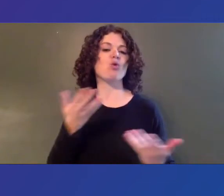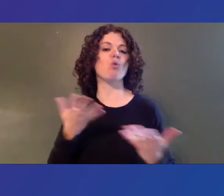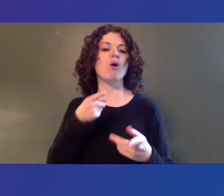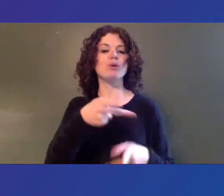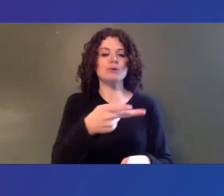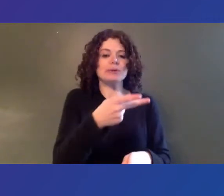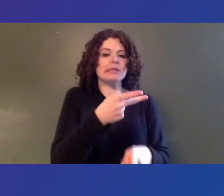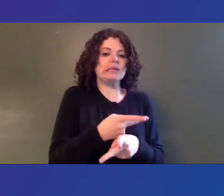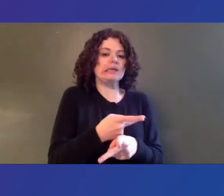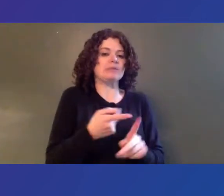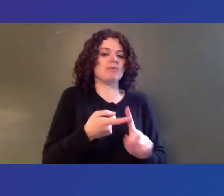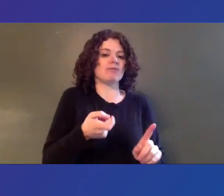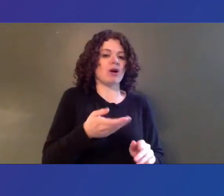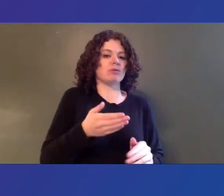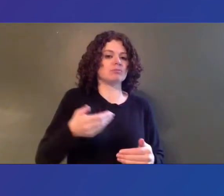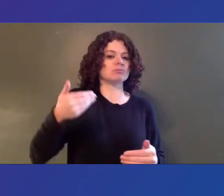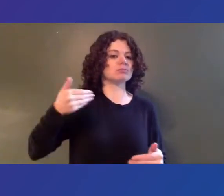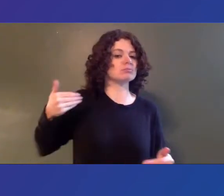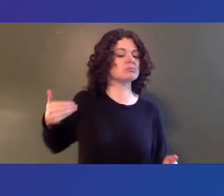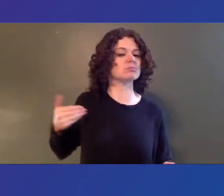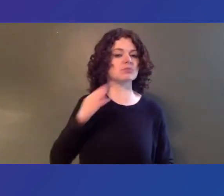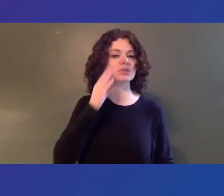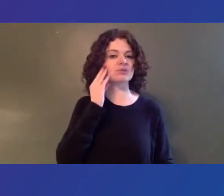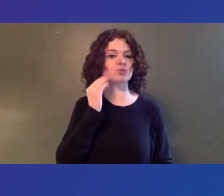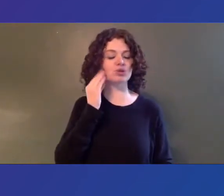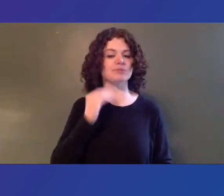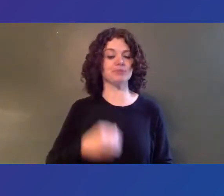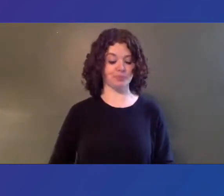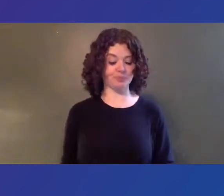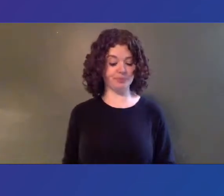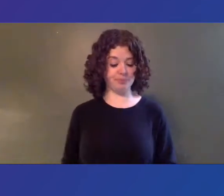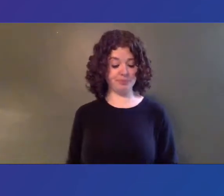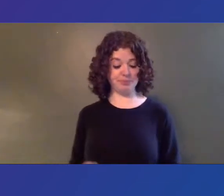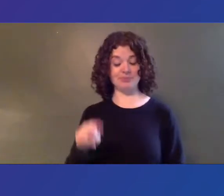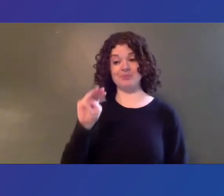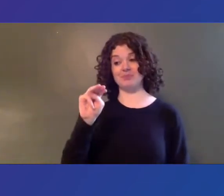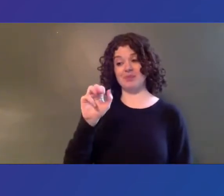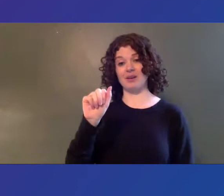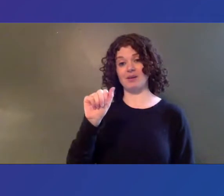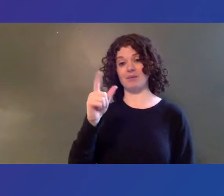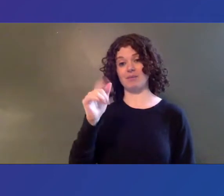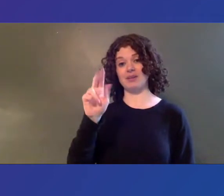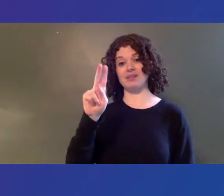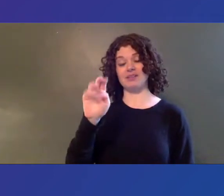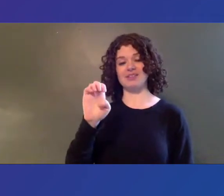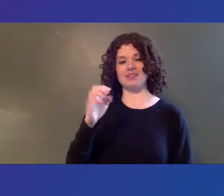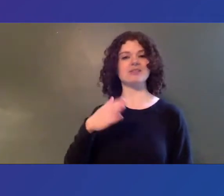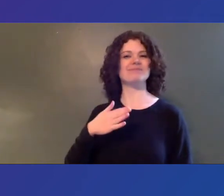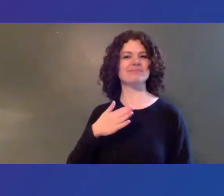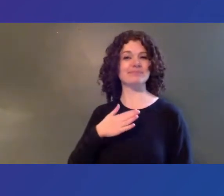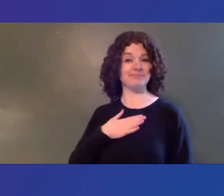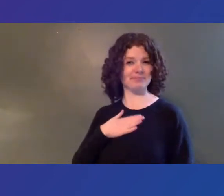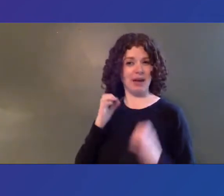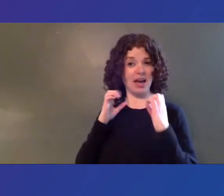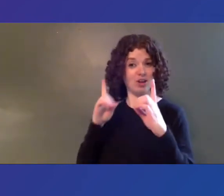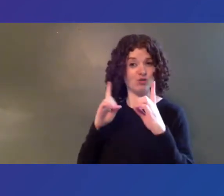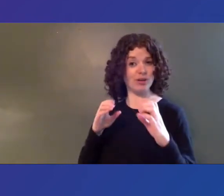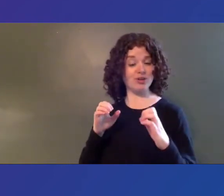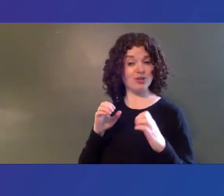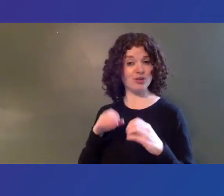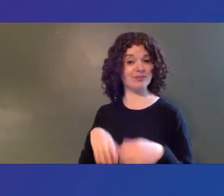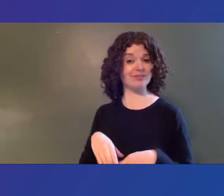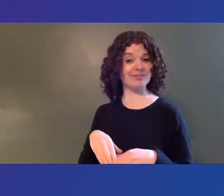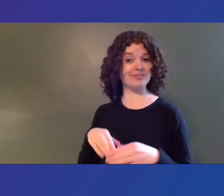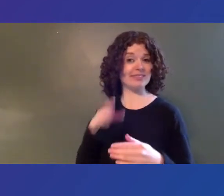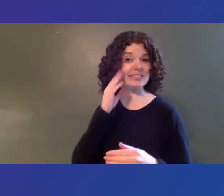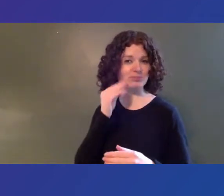Maxine here. So my education experience was unique in that I did undergrad at UArts. Then I went to London